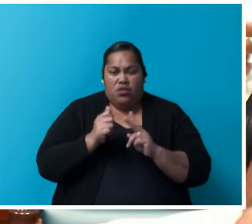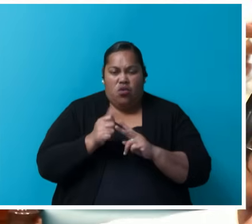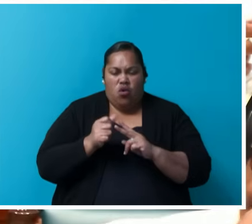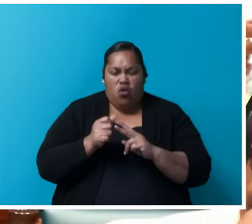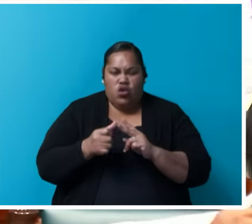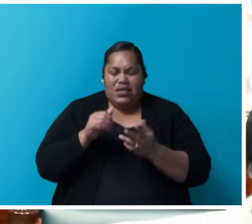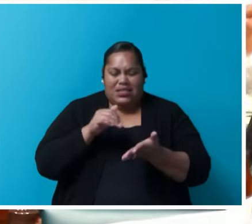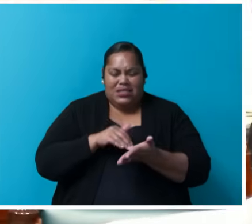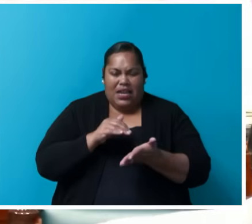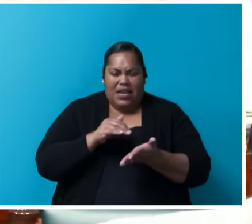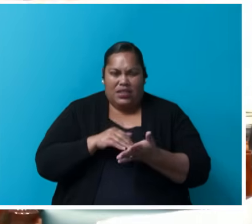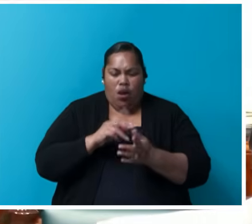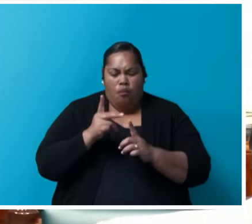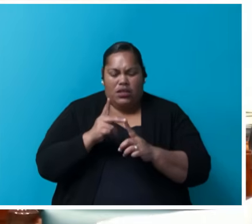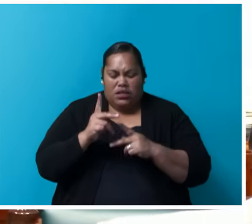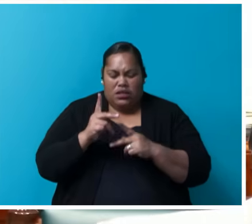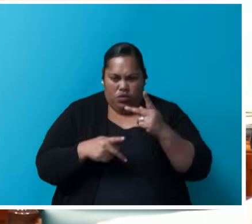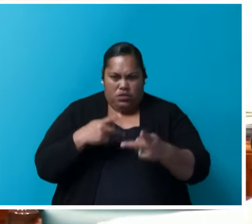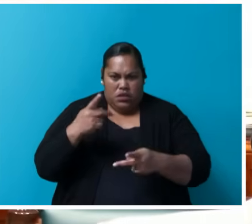central political process.